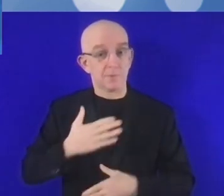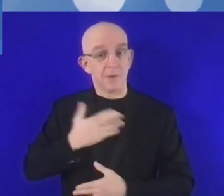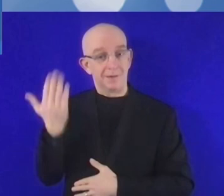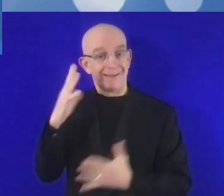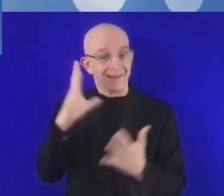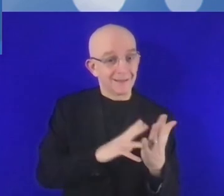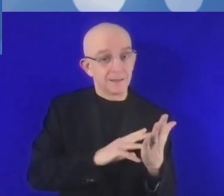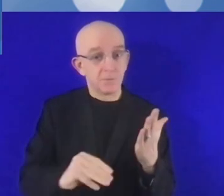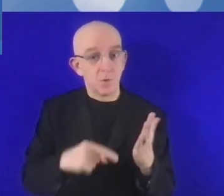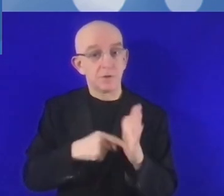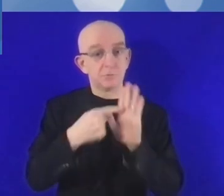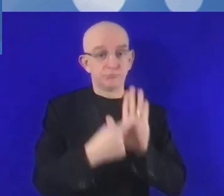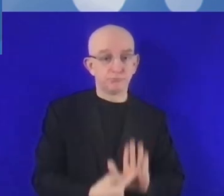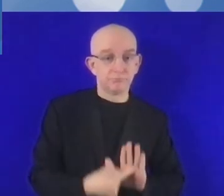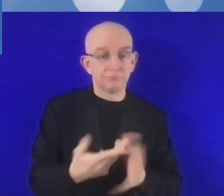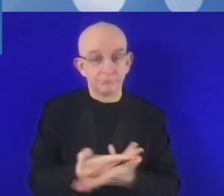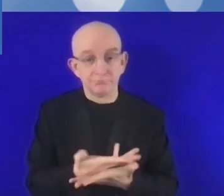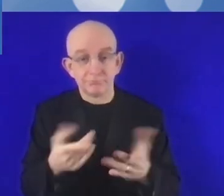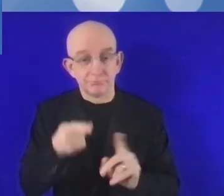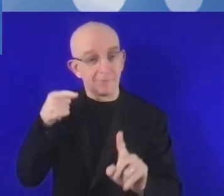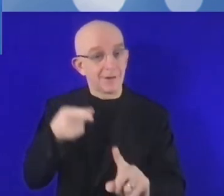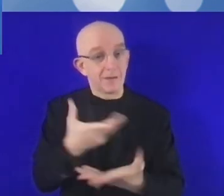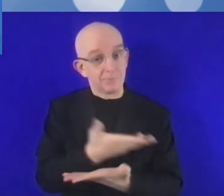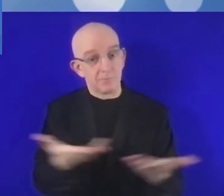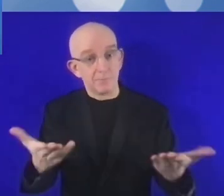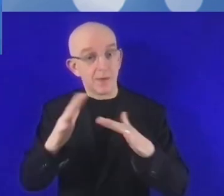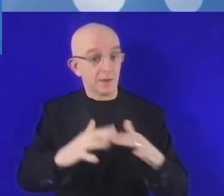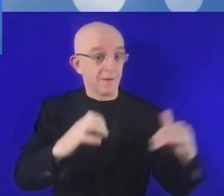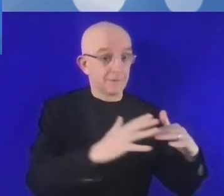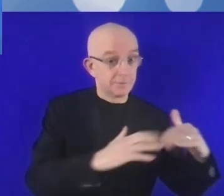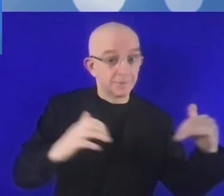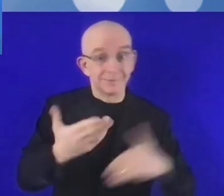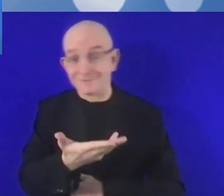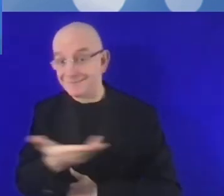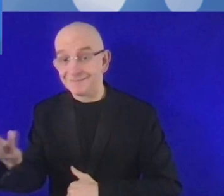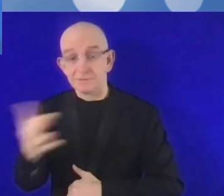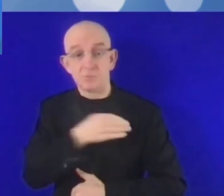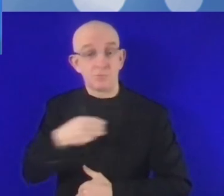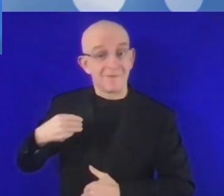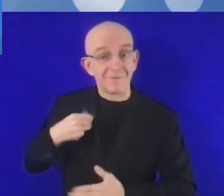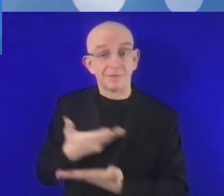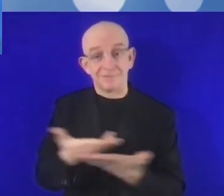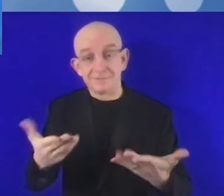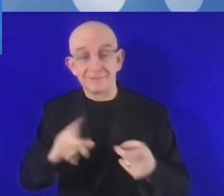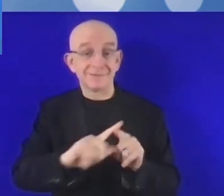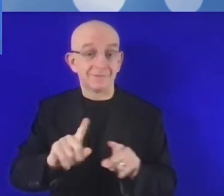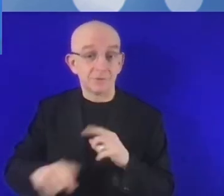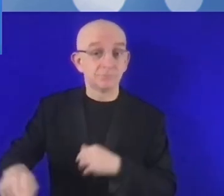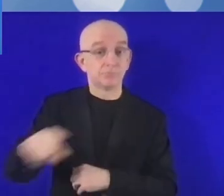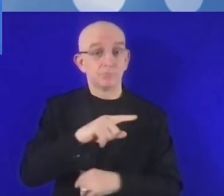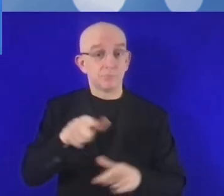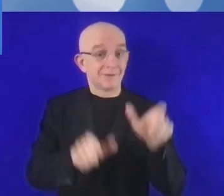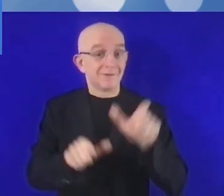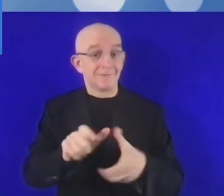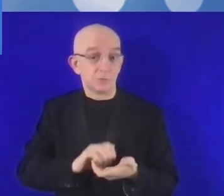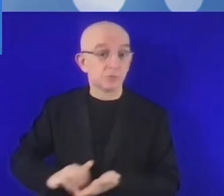in support of this vision. I hope this forum will create momentum and spur progress. I urge you to be bold, and